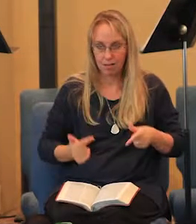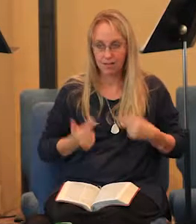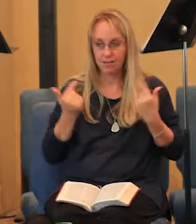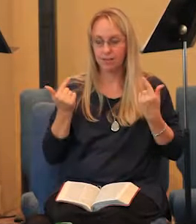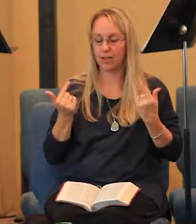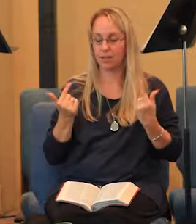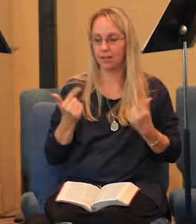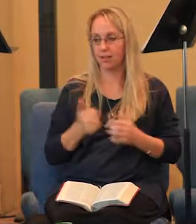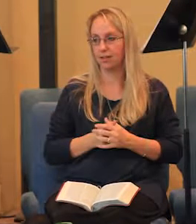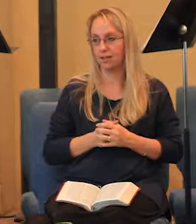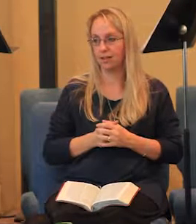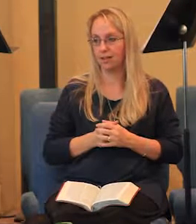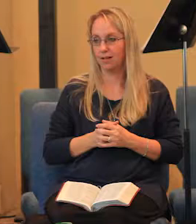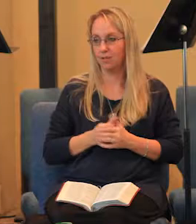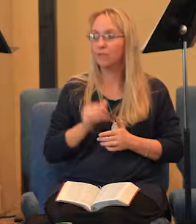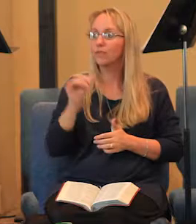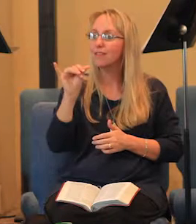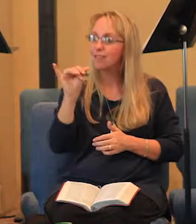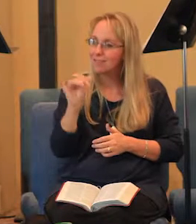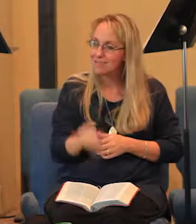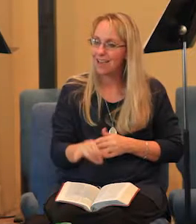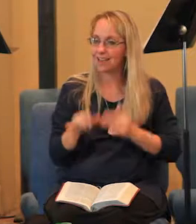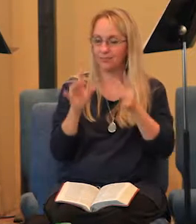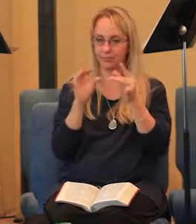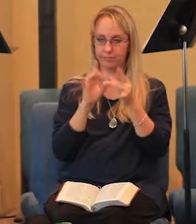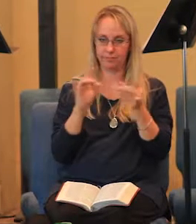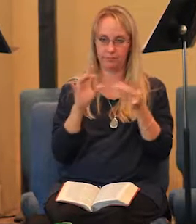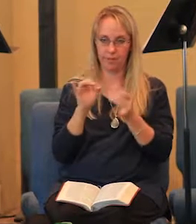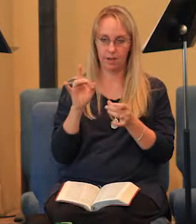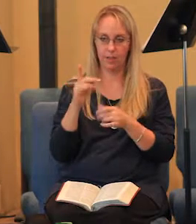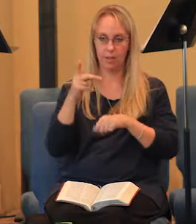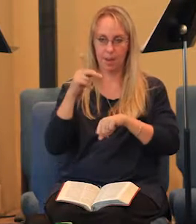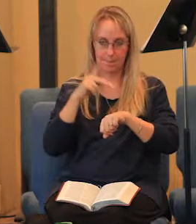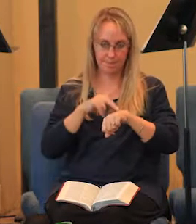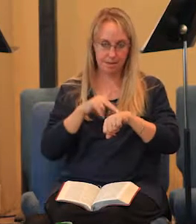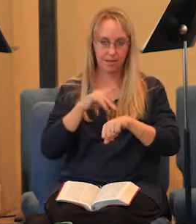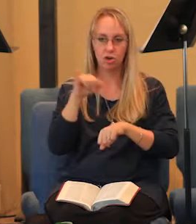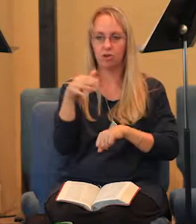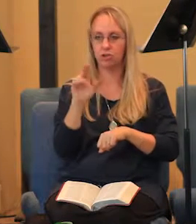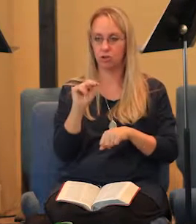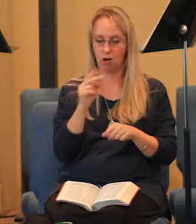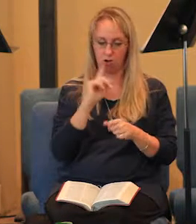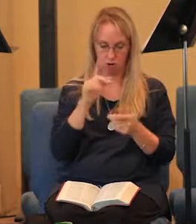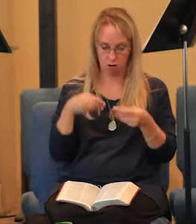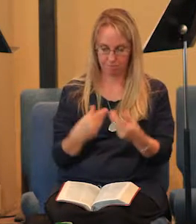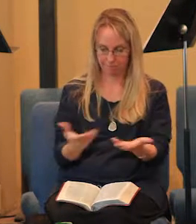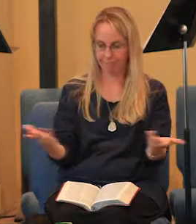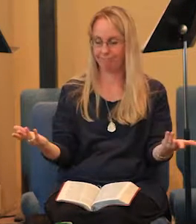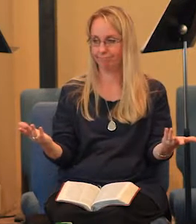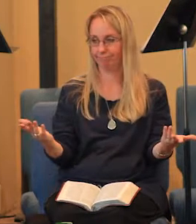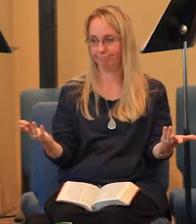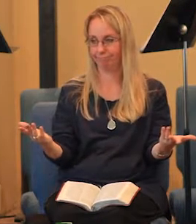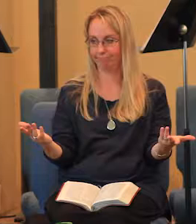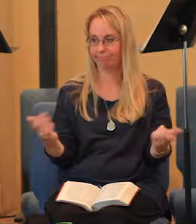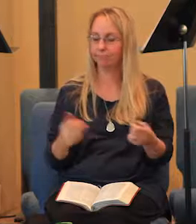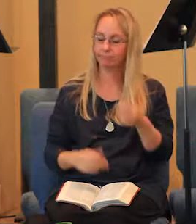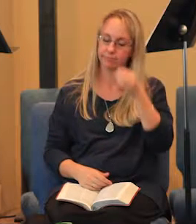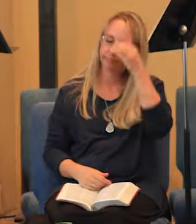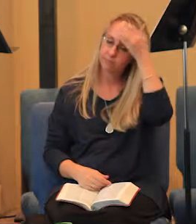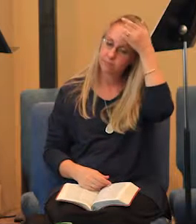living. So that's the message Peter and John are bringing to them.